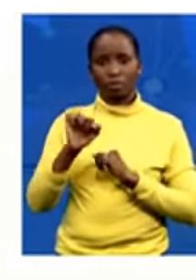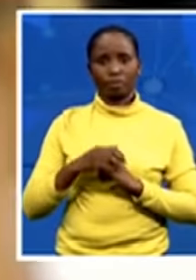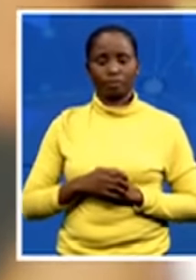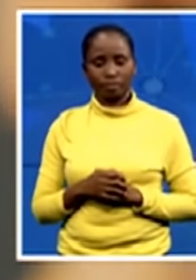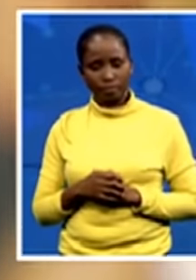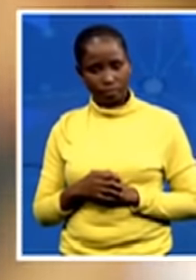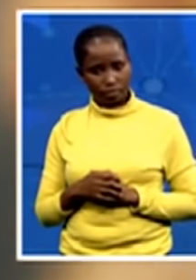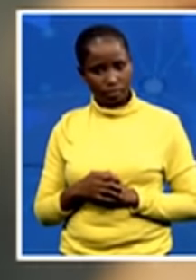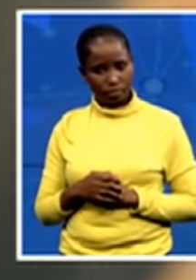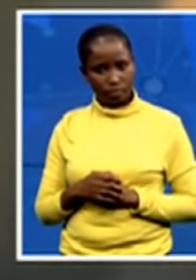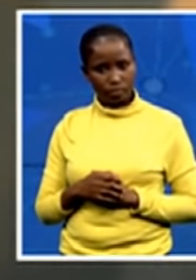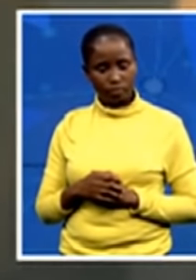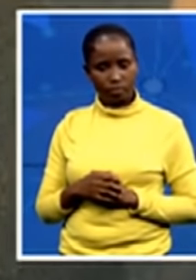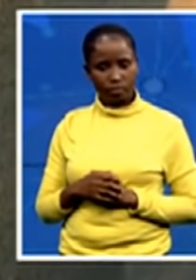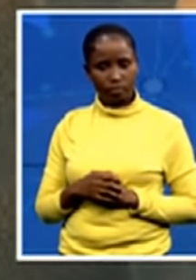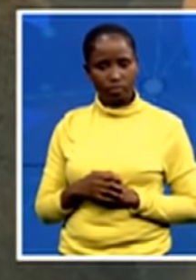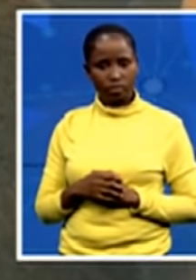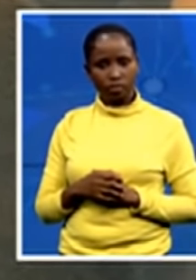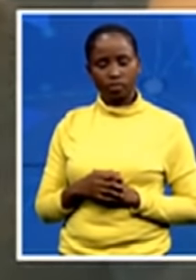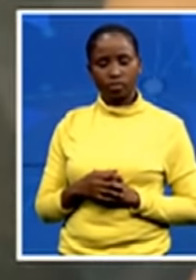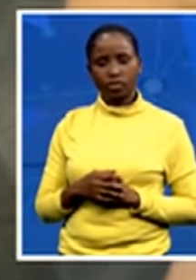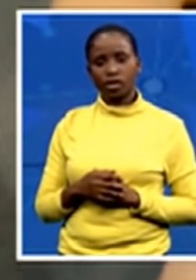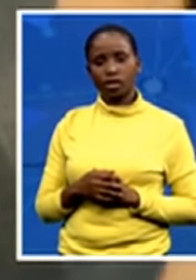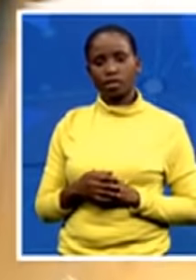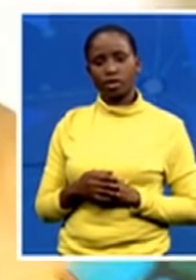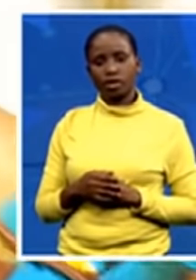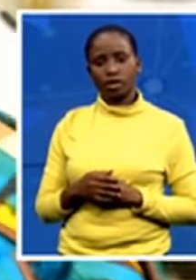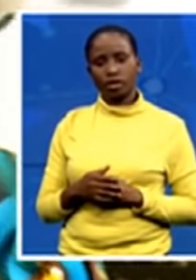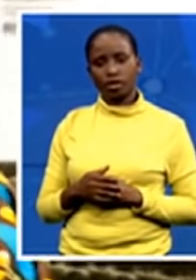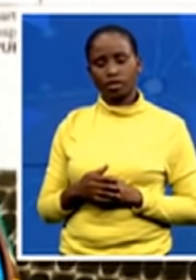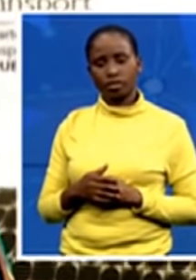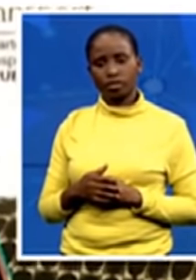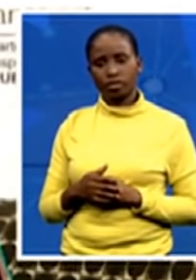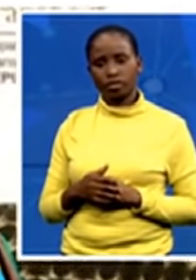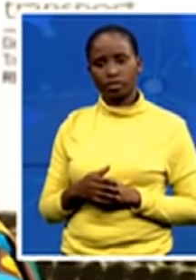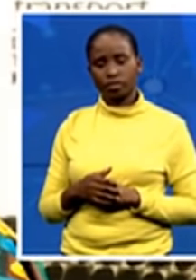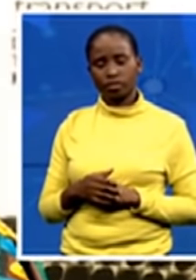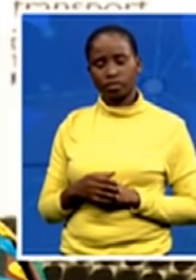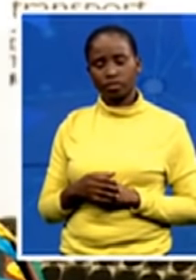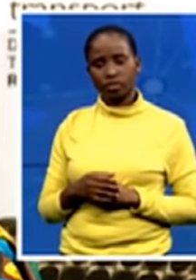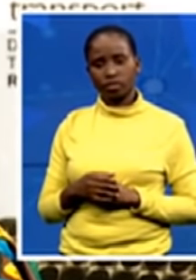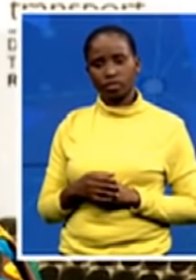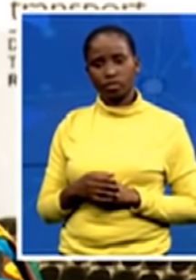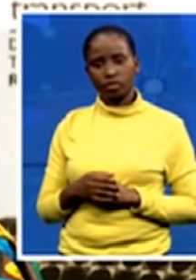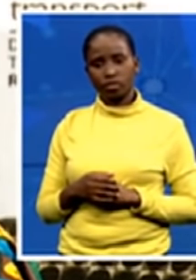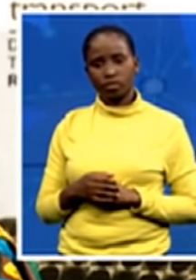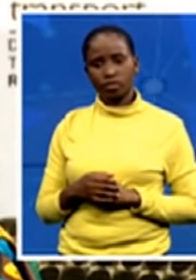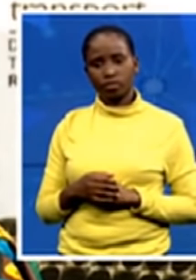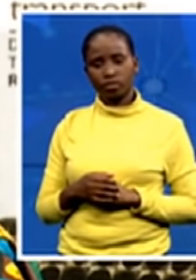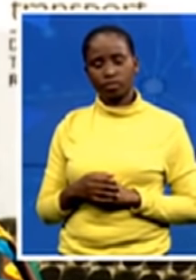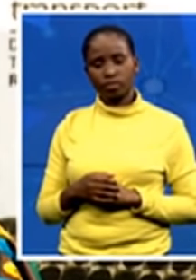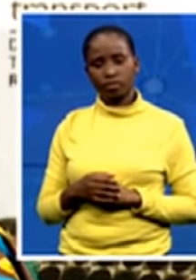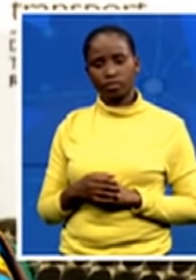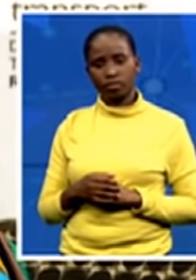Let's proceed. You can start with the question. Thank you. I'm Fikile from ENCA. Minister, just around the corruption, I mean, it looks